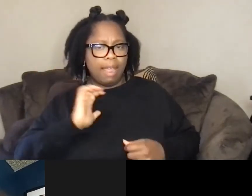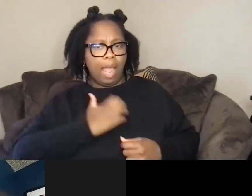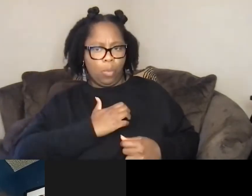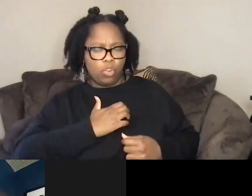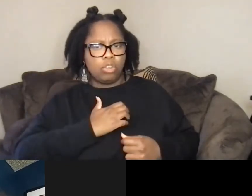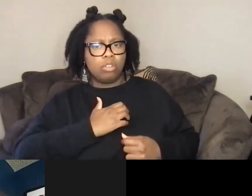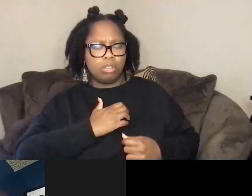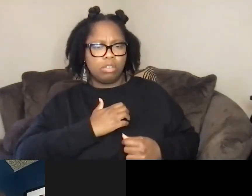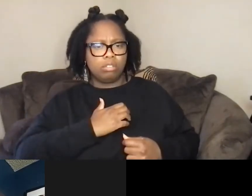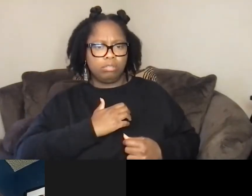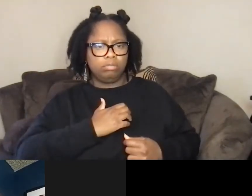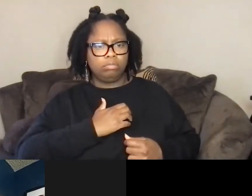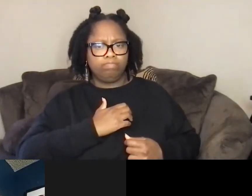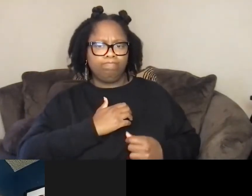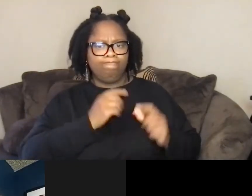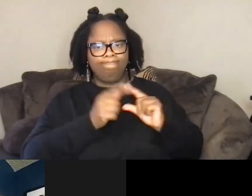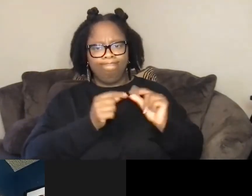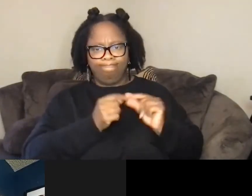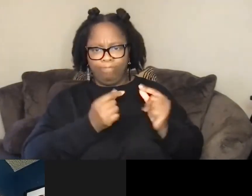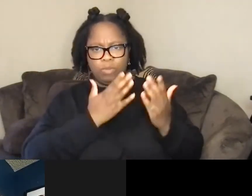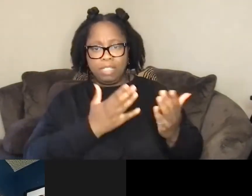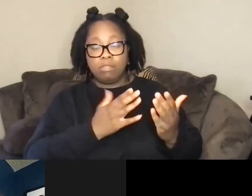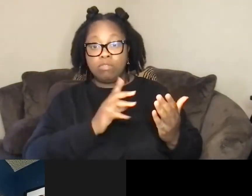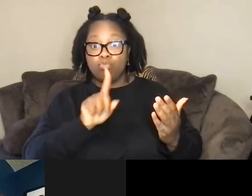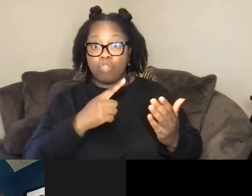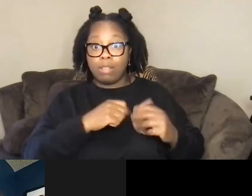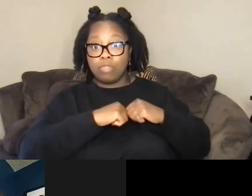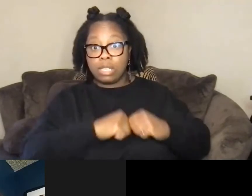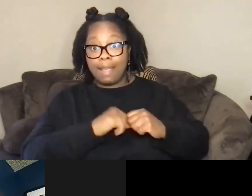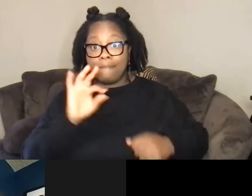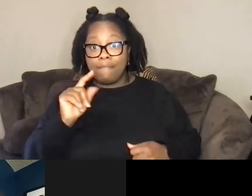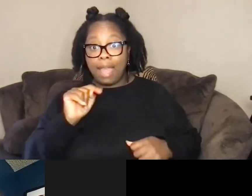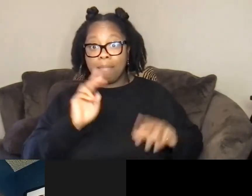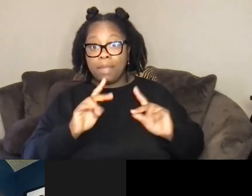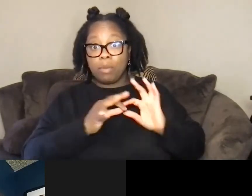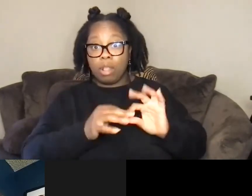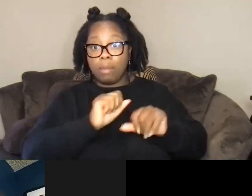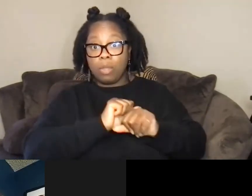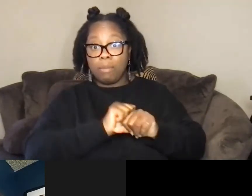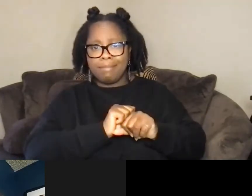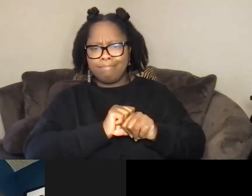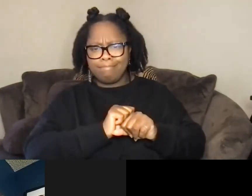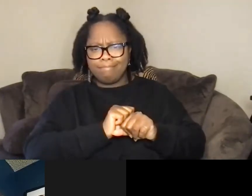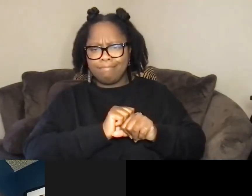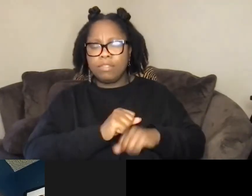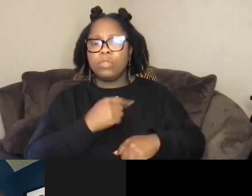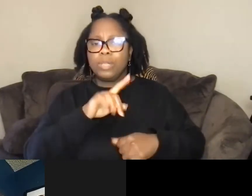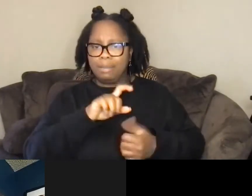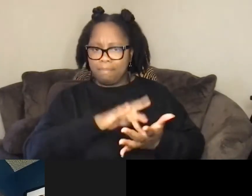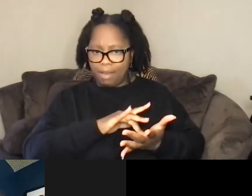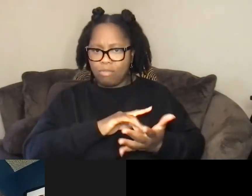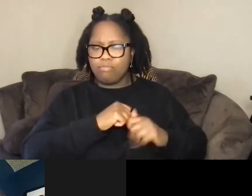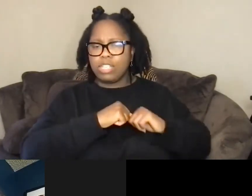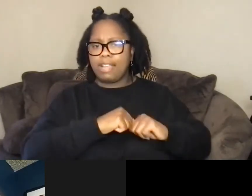to, just protect fat people in employment. We need medical protections. We